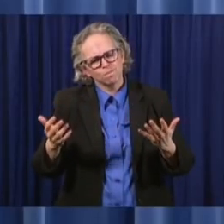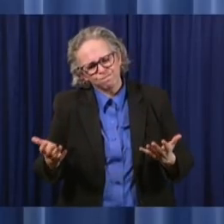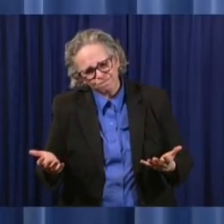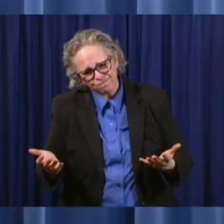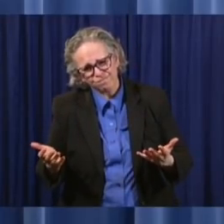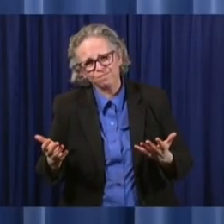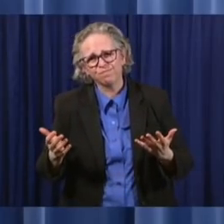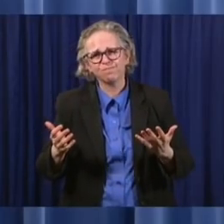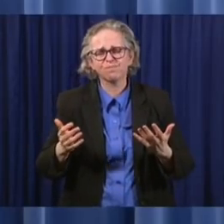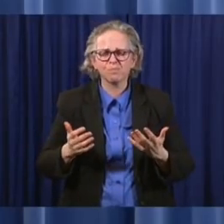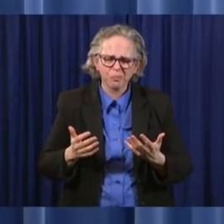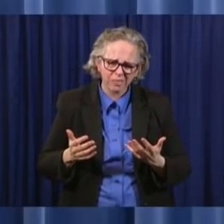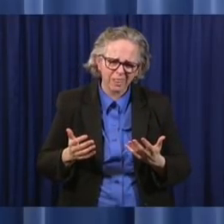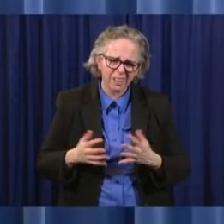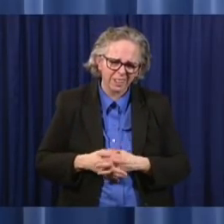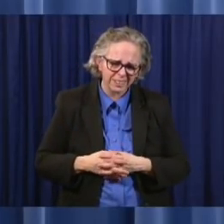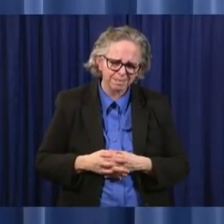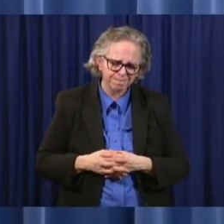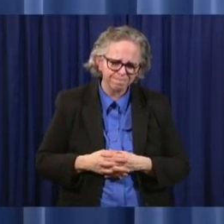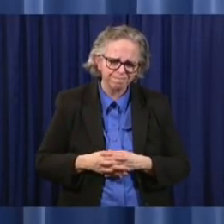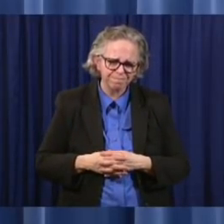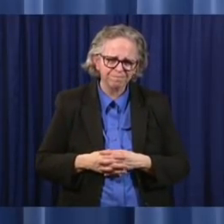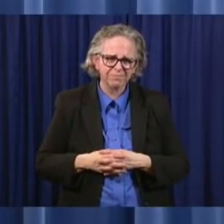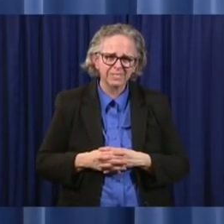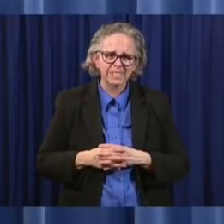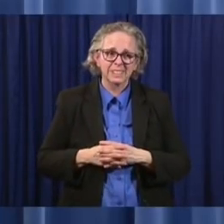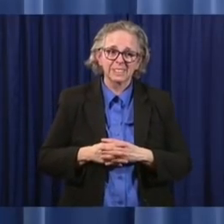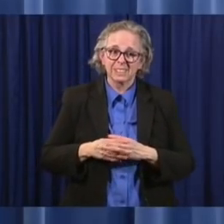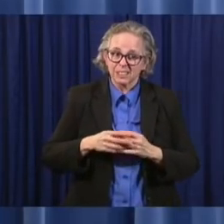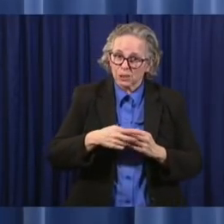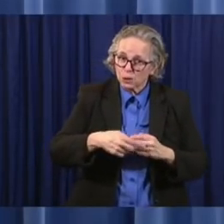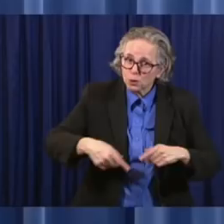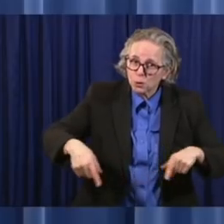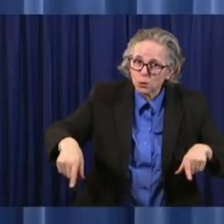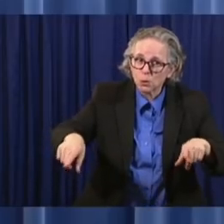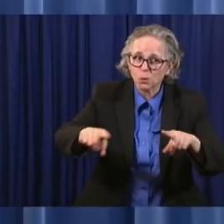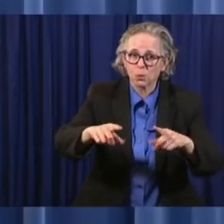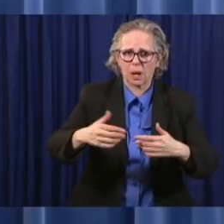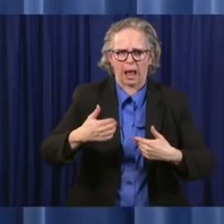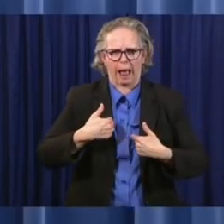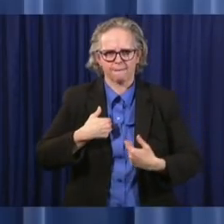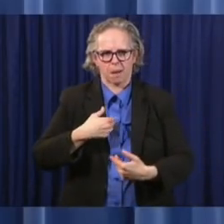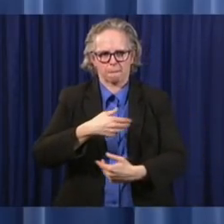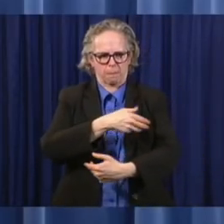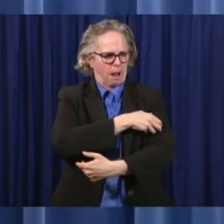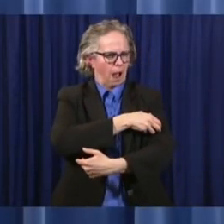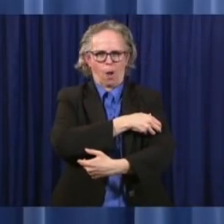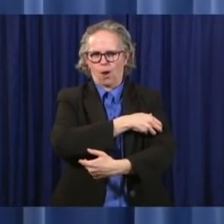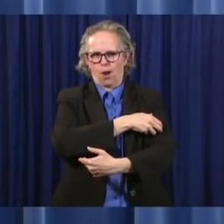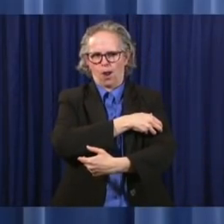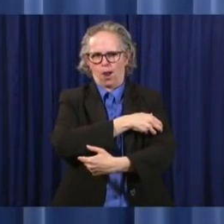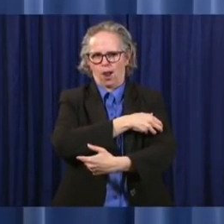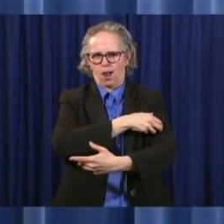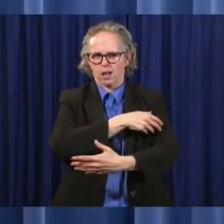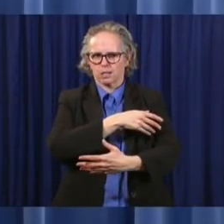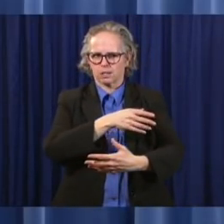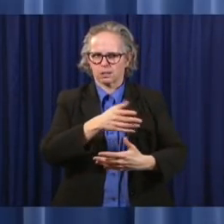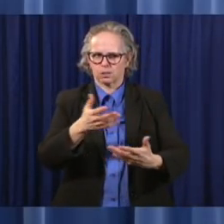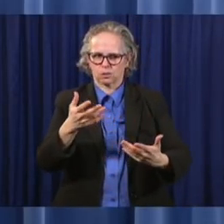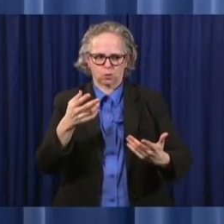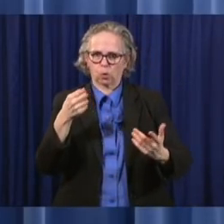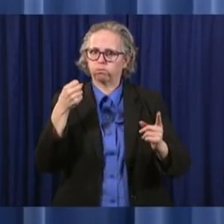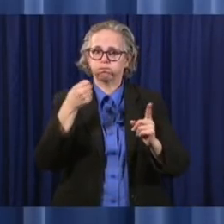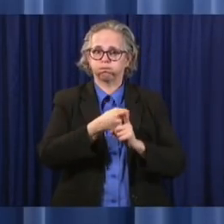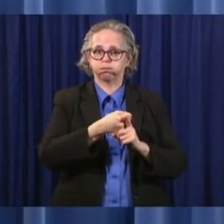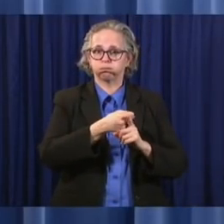You have it within your power not only to impact your family, but other people's families as well.